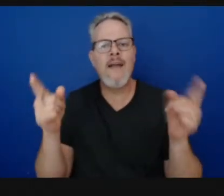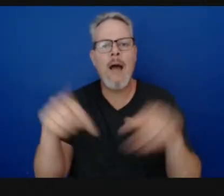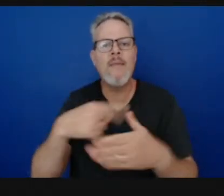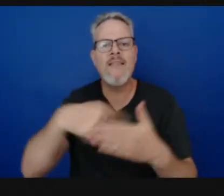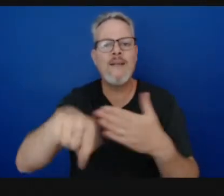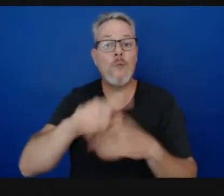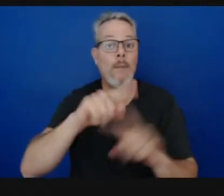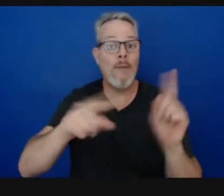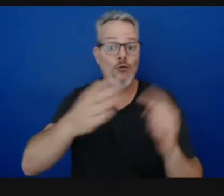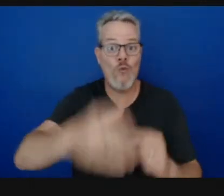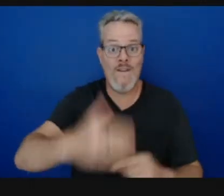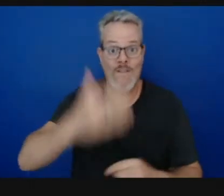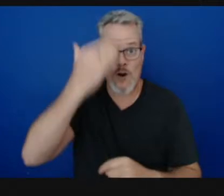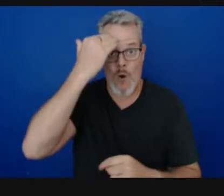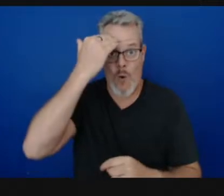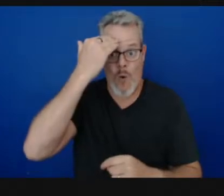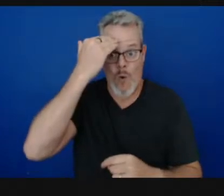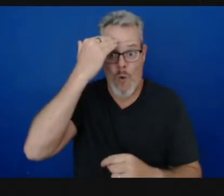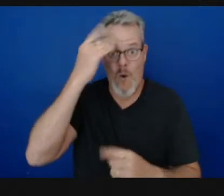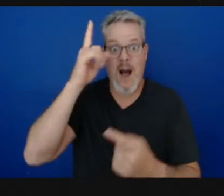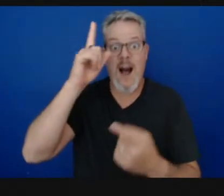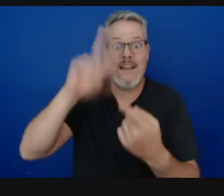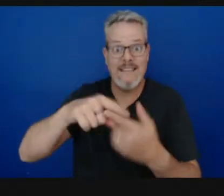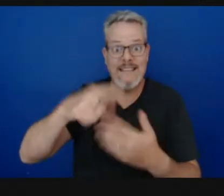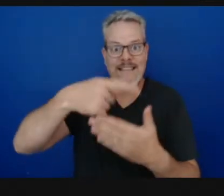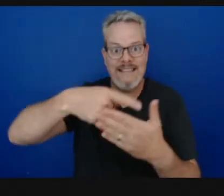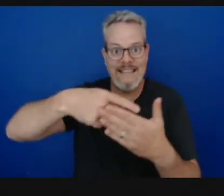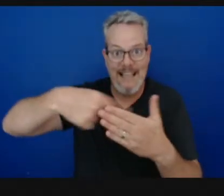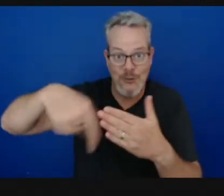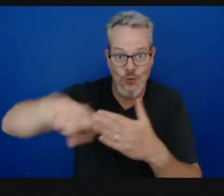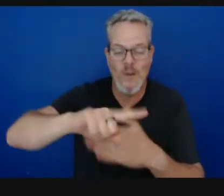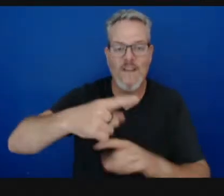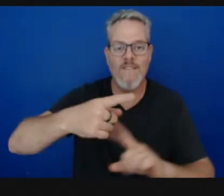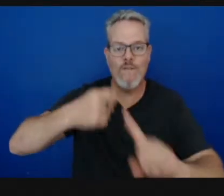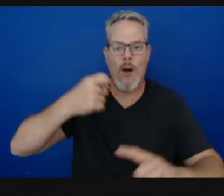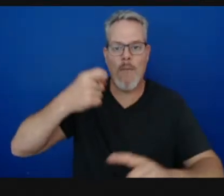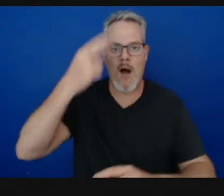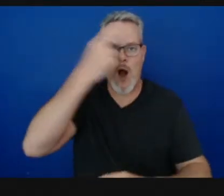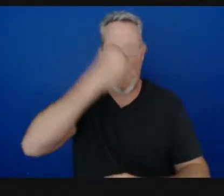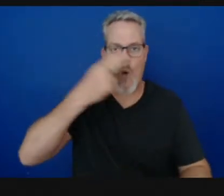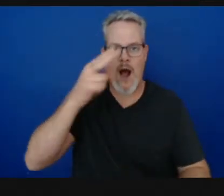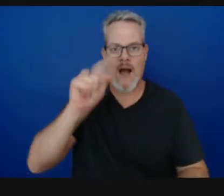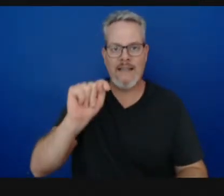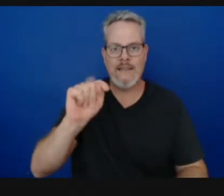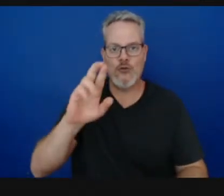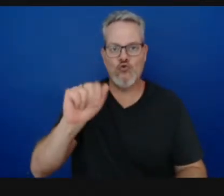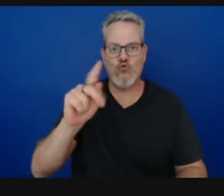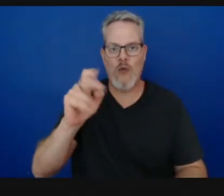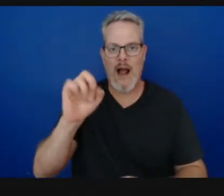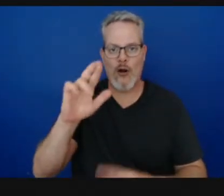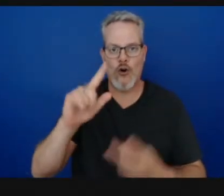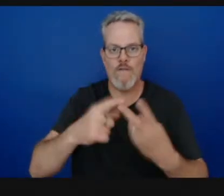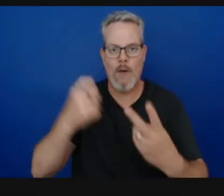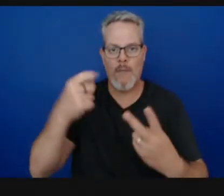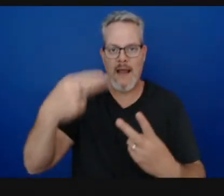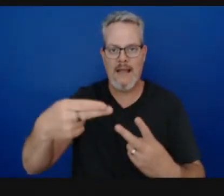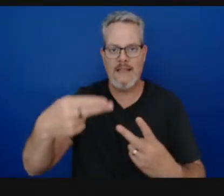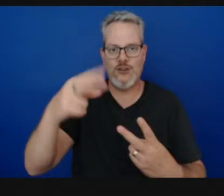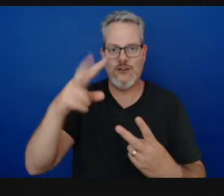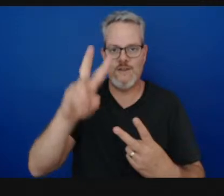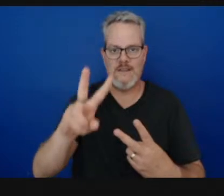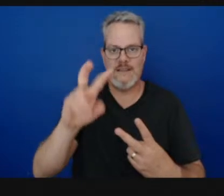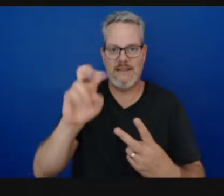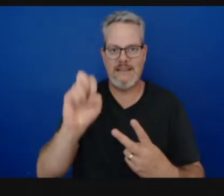And until next week then, from Hawaii Tracker, from HVery, the Hawaiian Volcano Education and